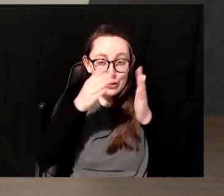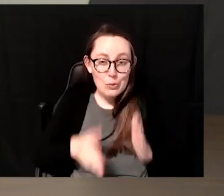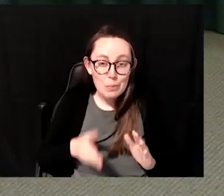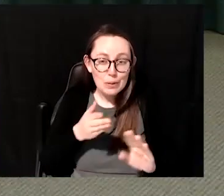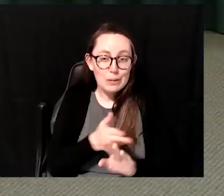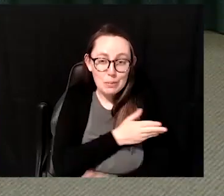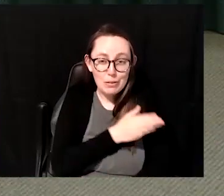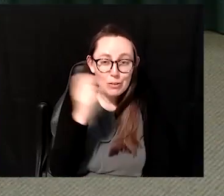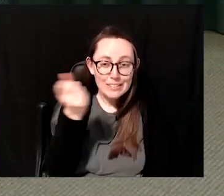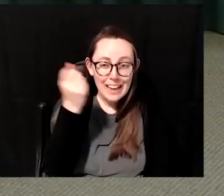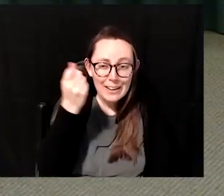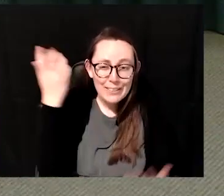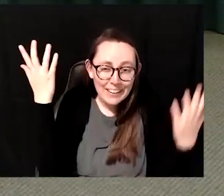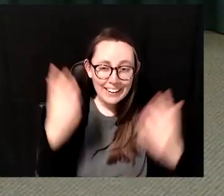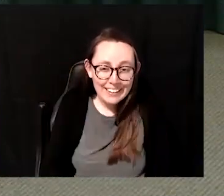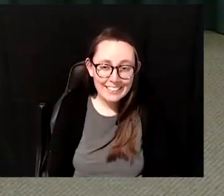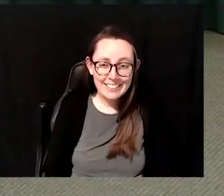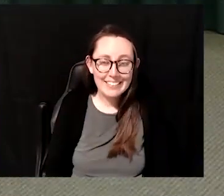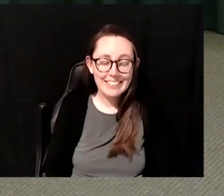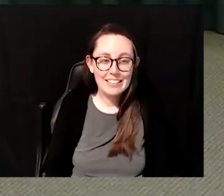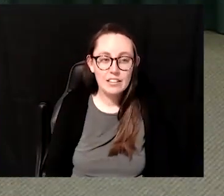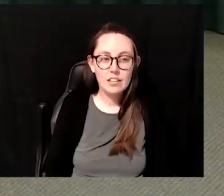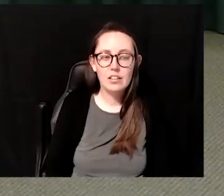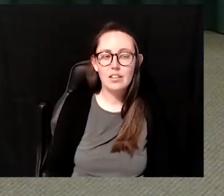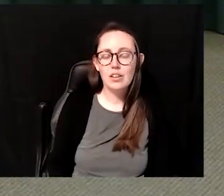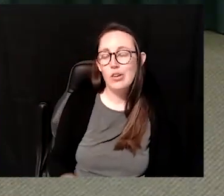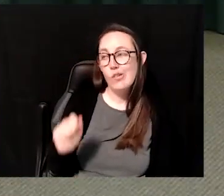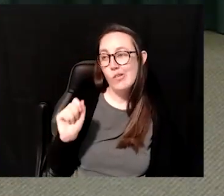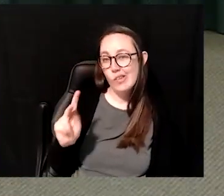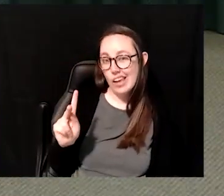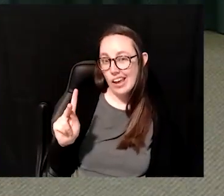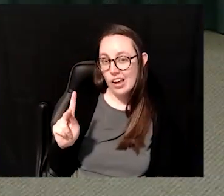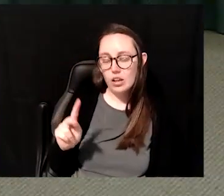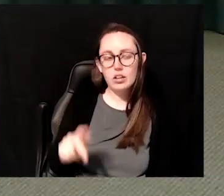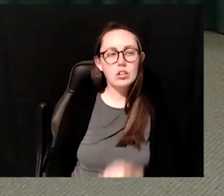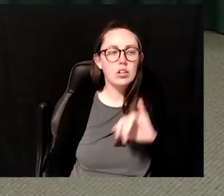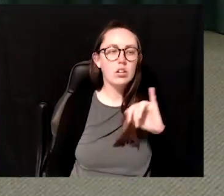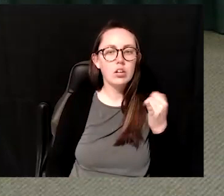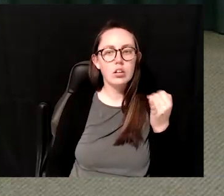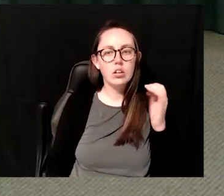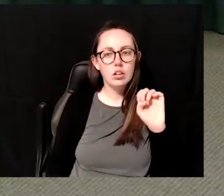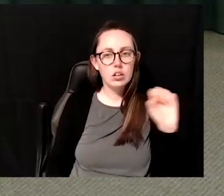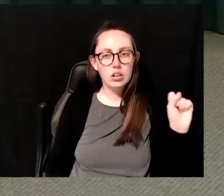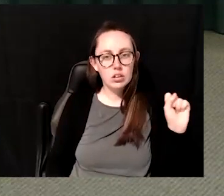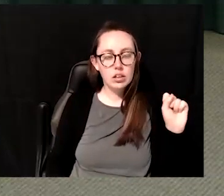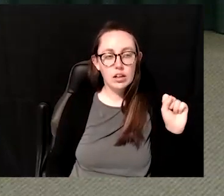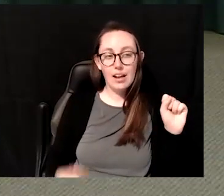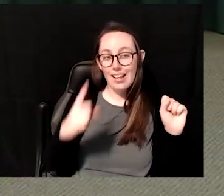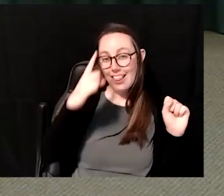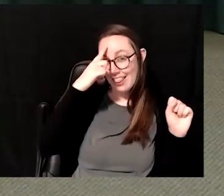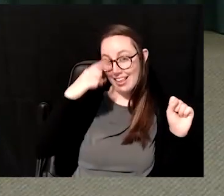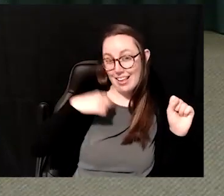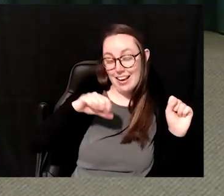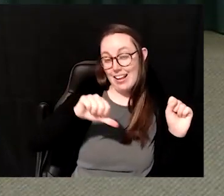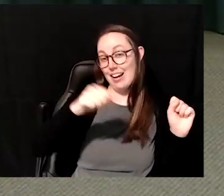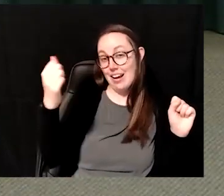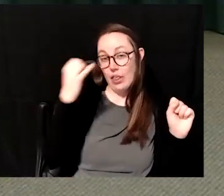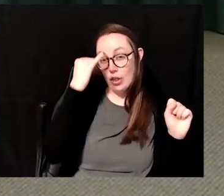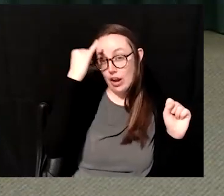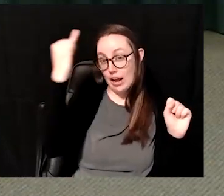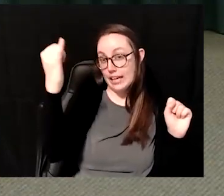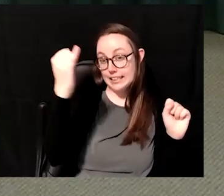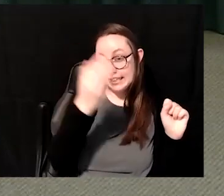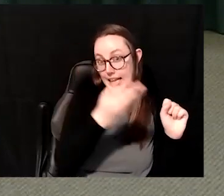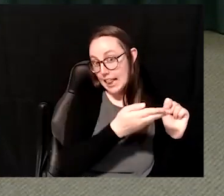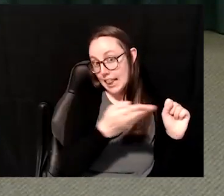huh uh okay let's keep here okay I think there was another idea out there that we commit a